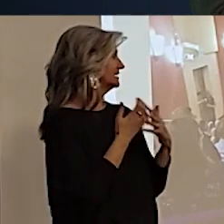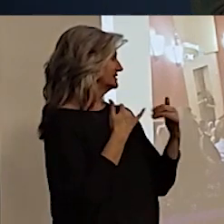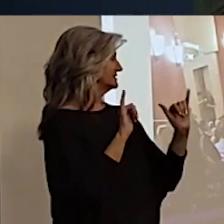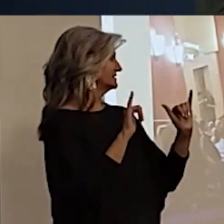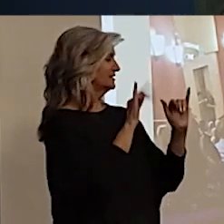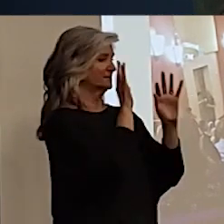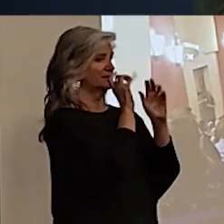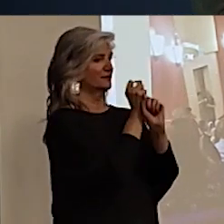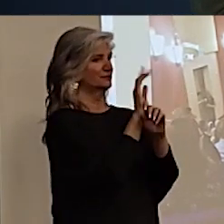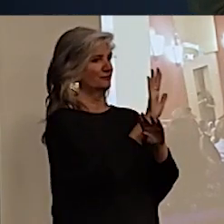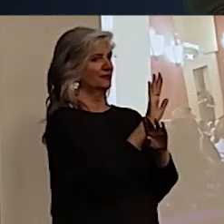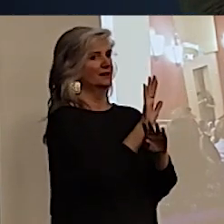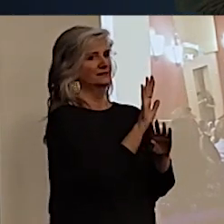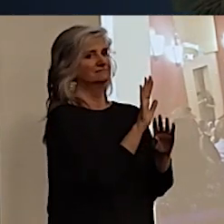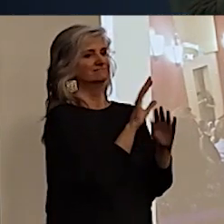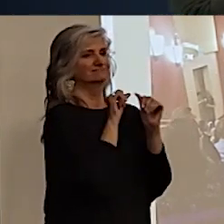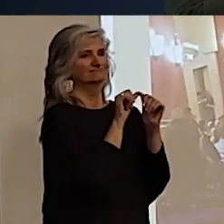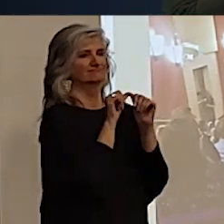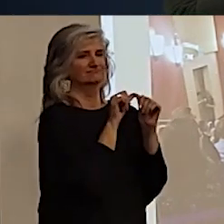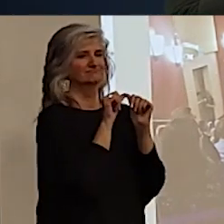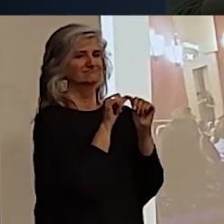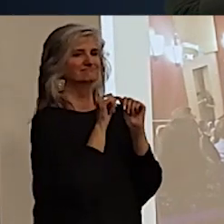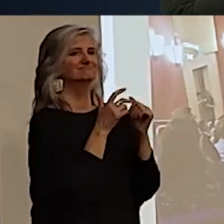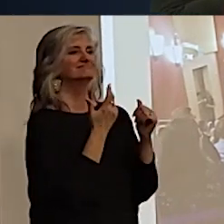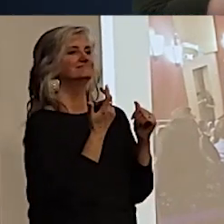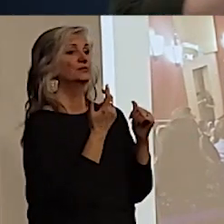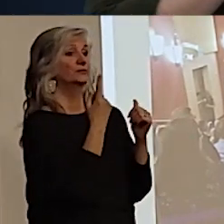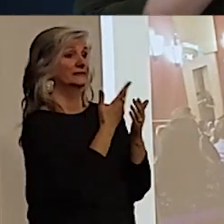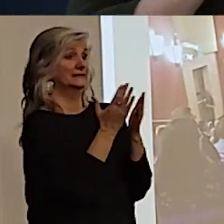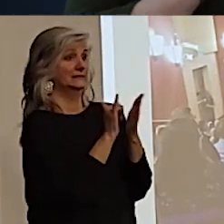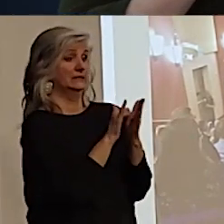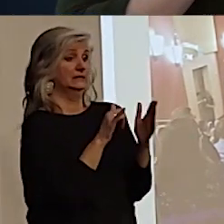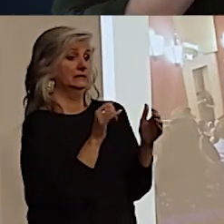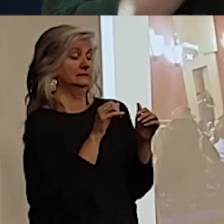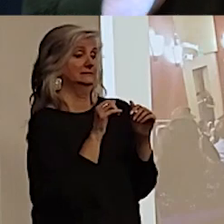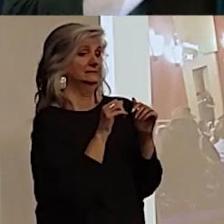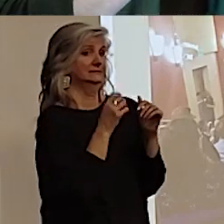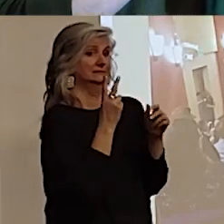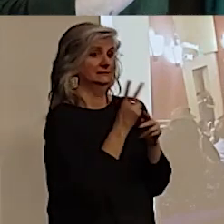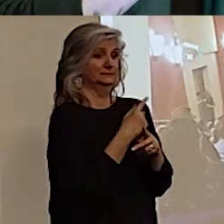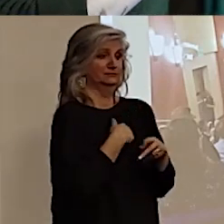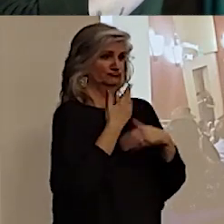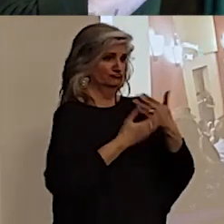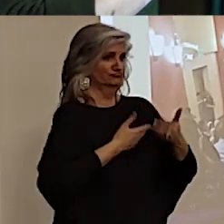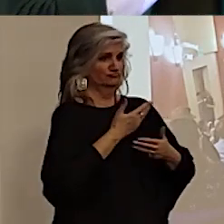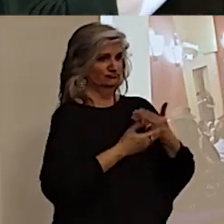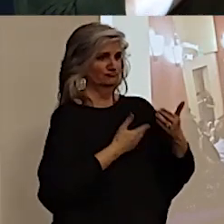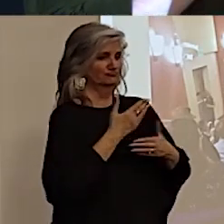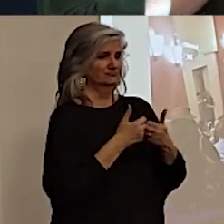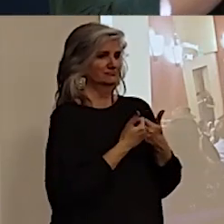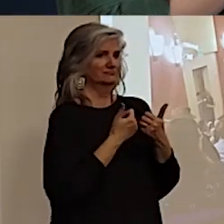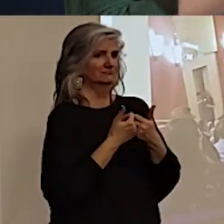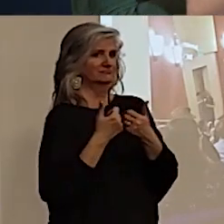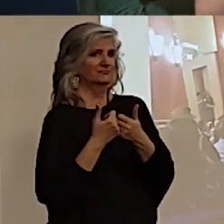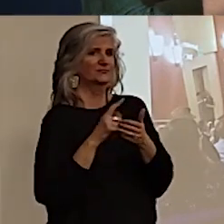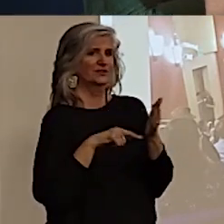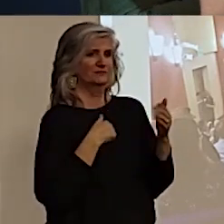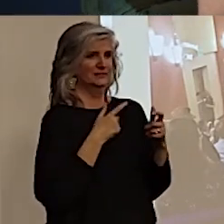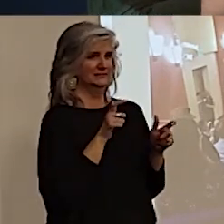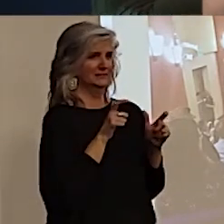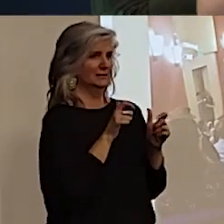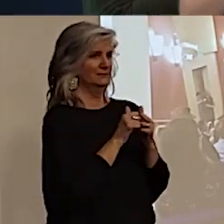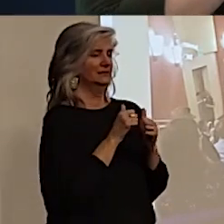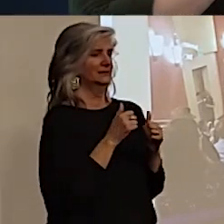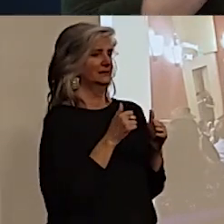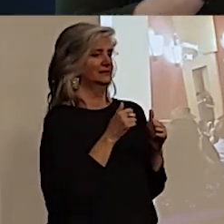admire your persistence. So I think one thing that keeps me going throughout the challenges of what we're dealing with at